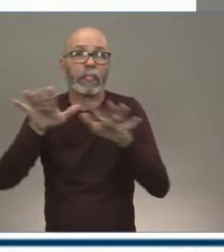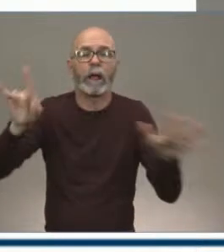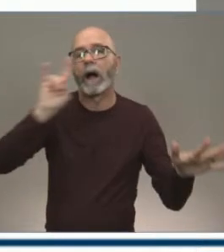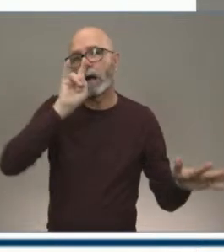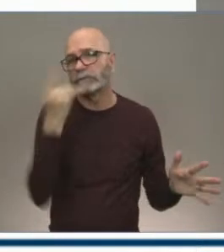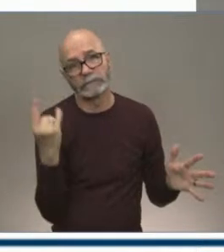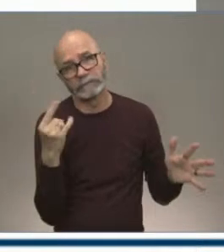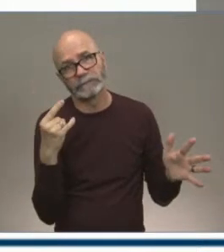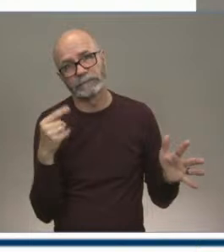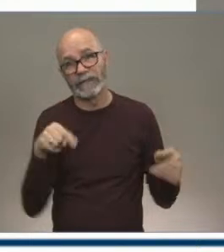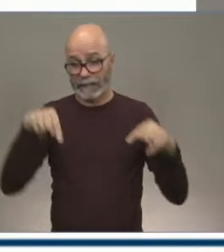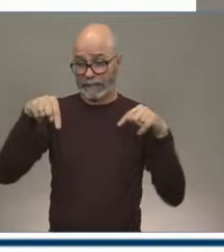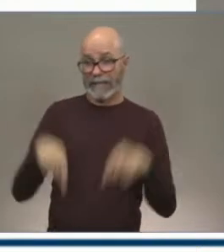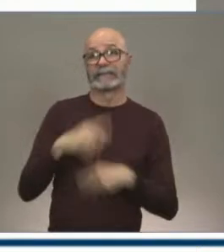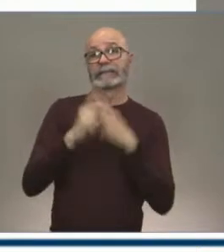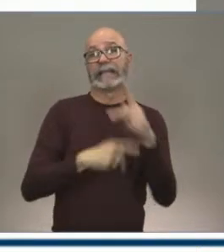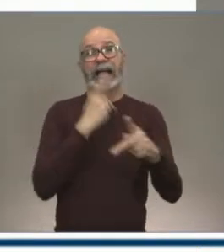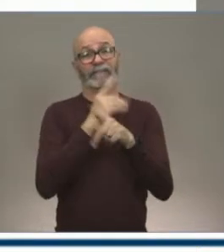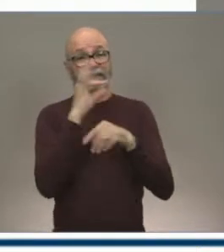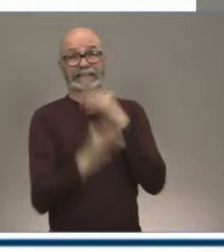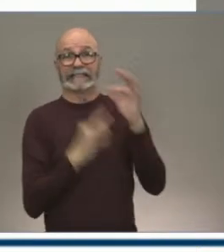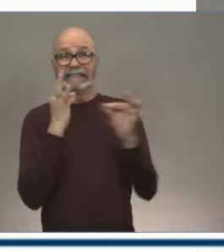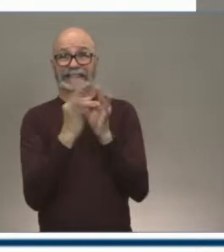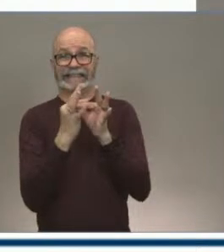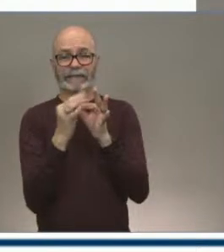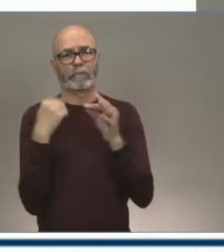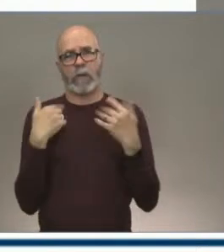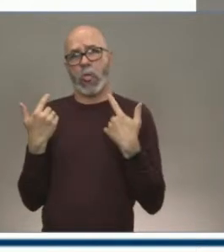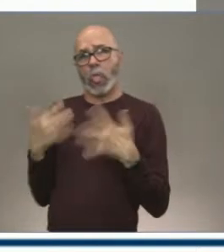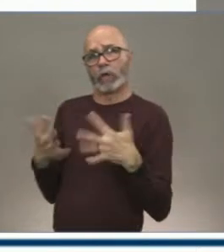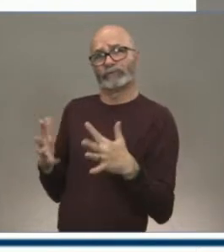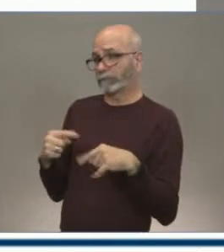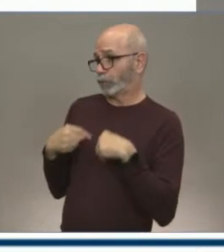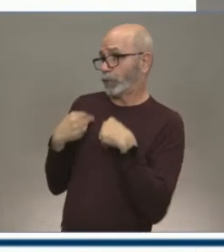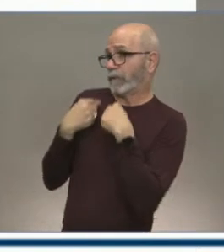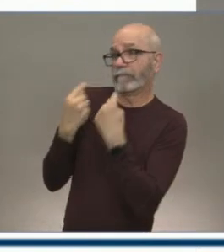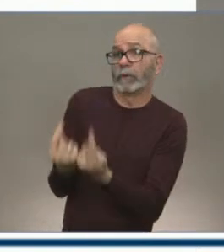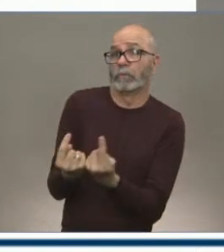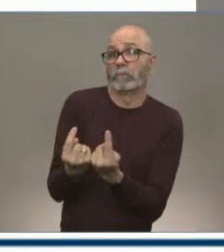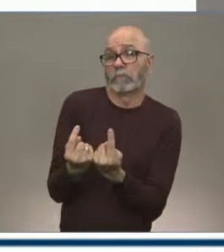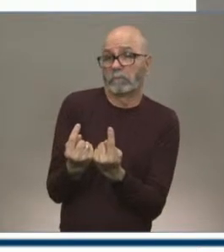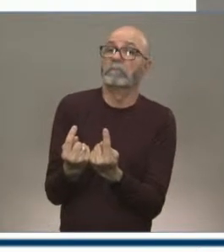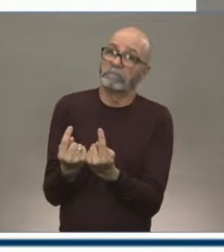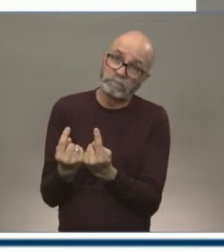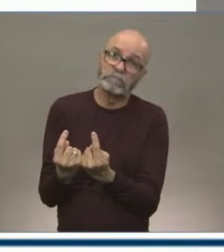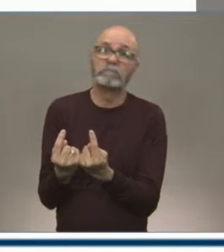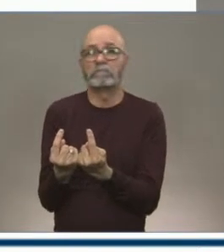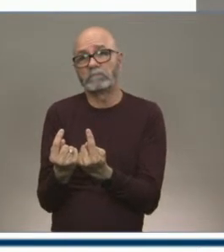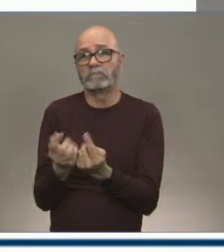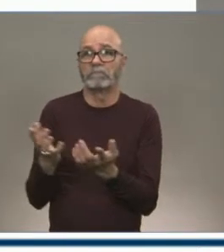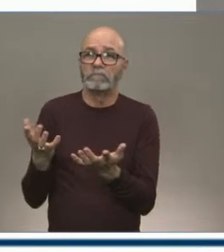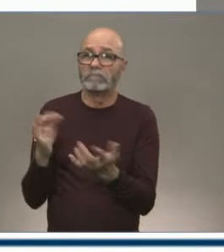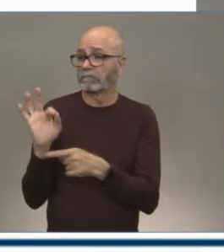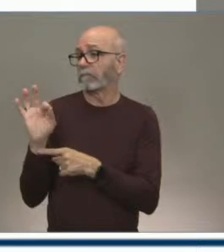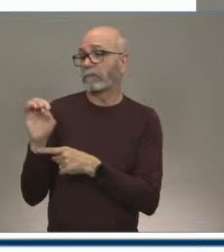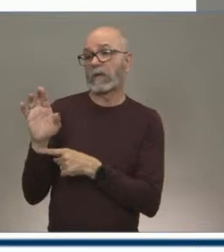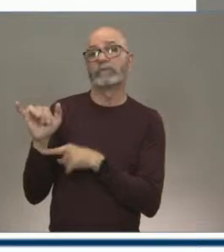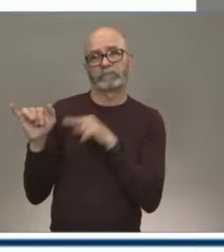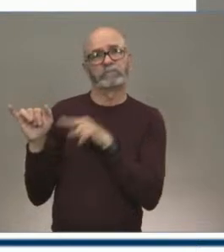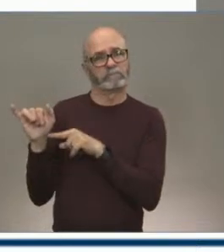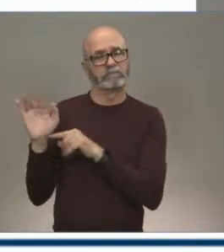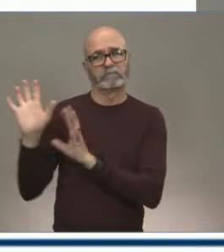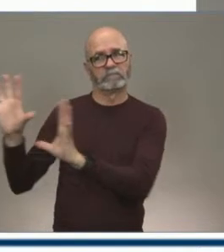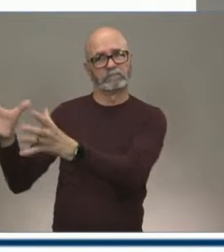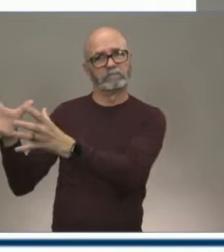with existing measures that we have already had in place for a while at the ferry terminal, and this is an